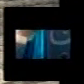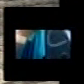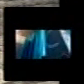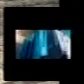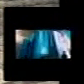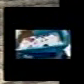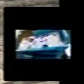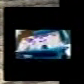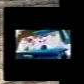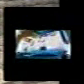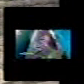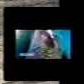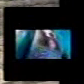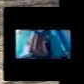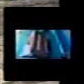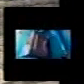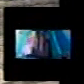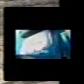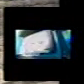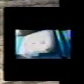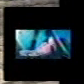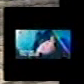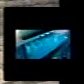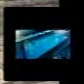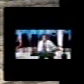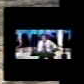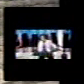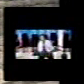God's servant will go.